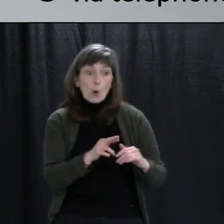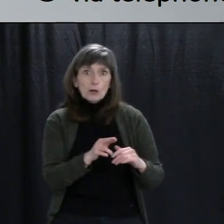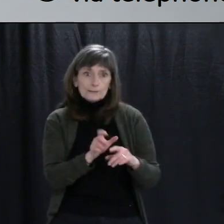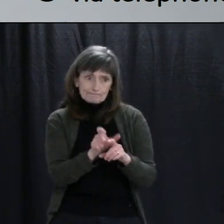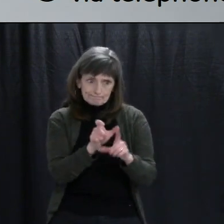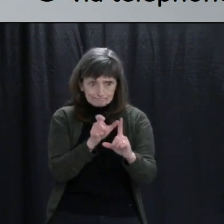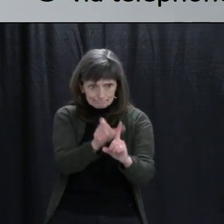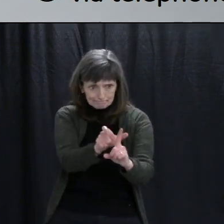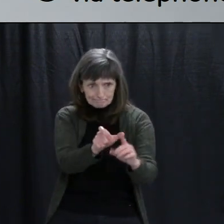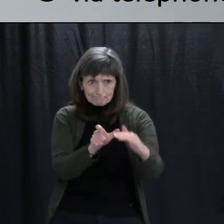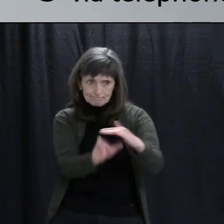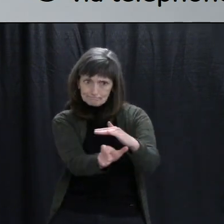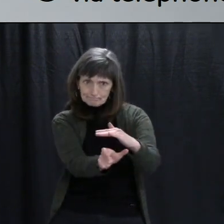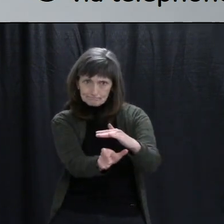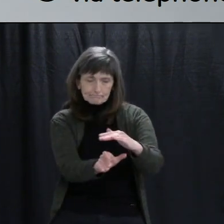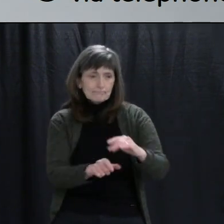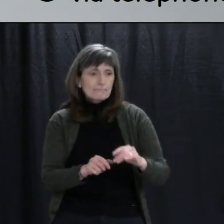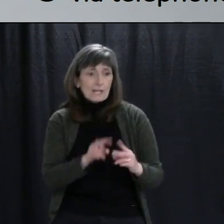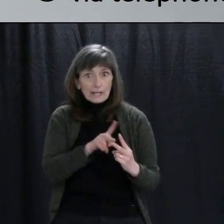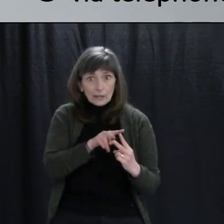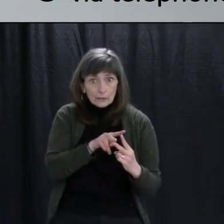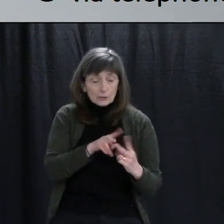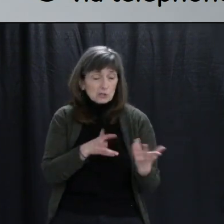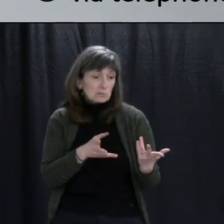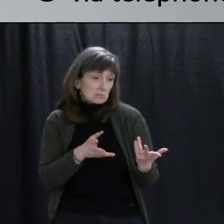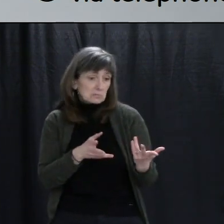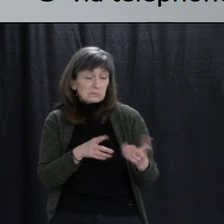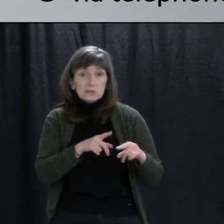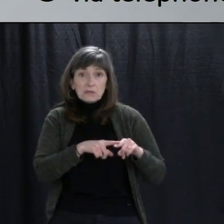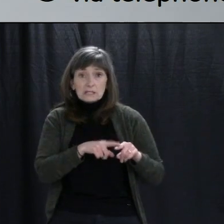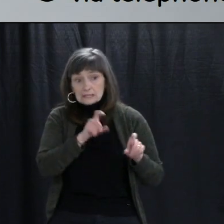and contacts. So the process is the same